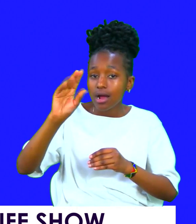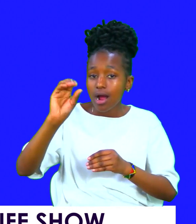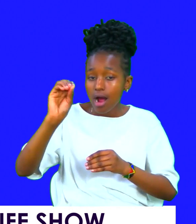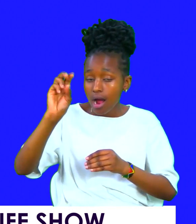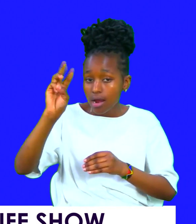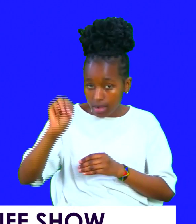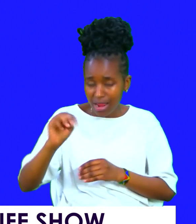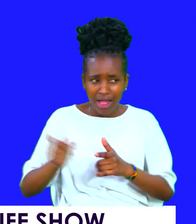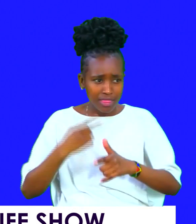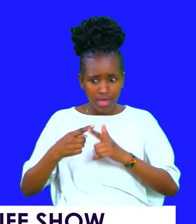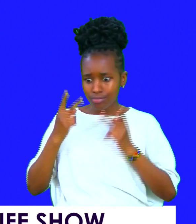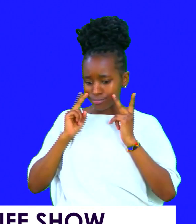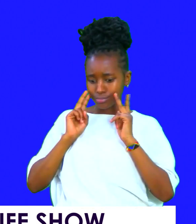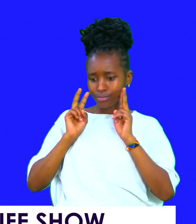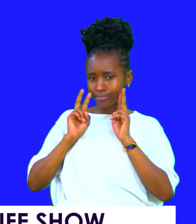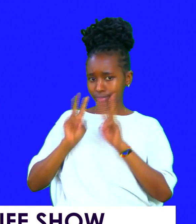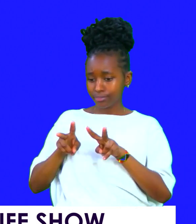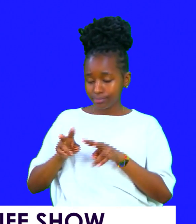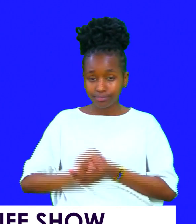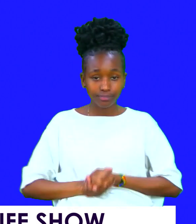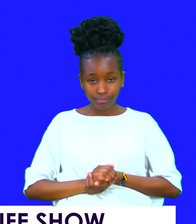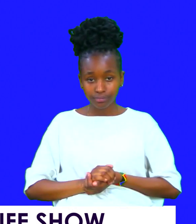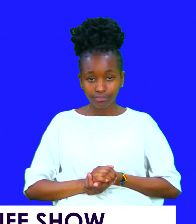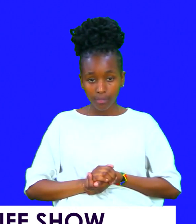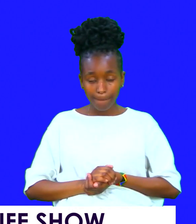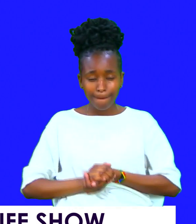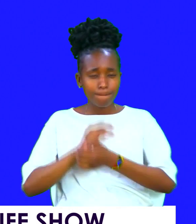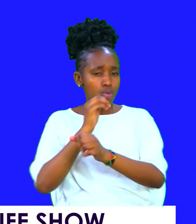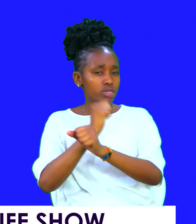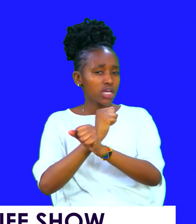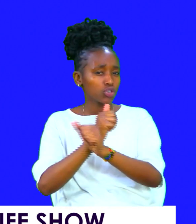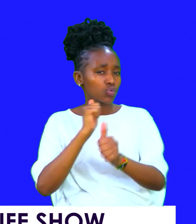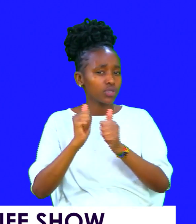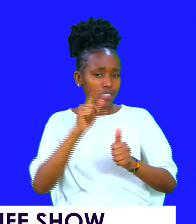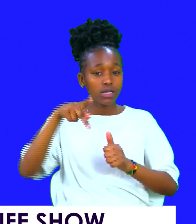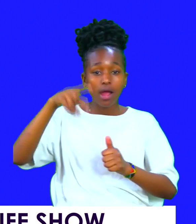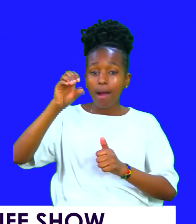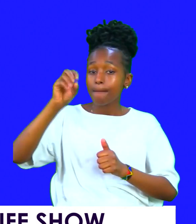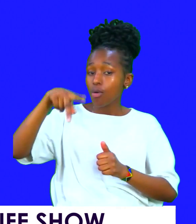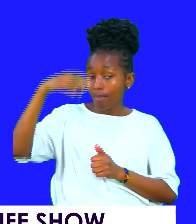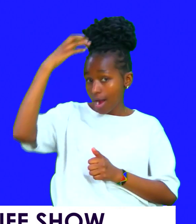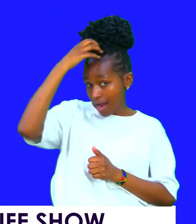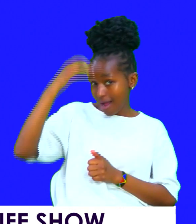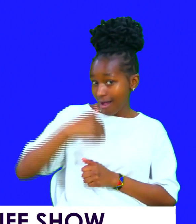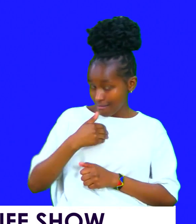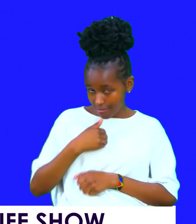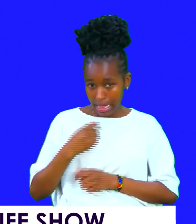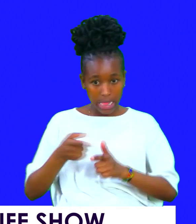and you find out the protection around the Pope, you will be